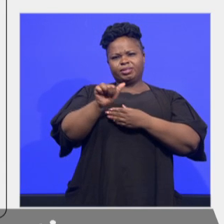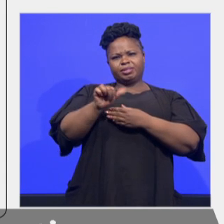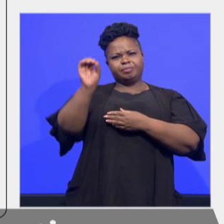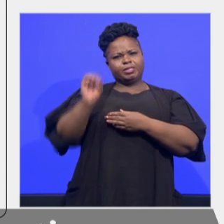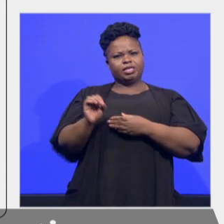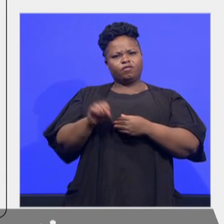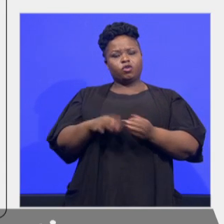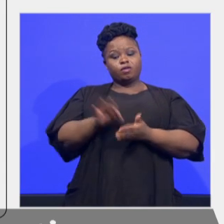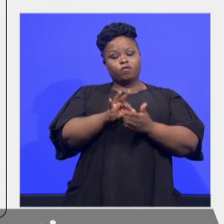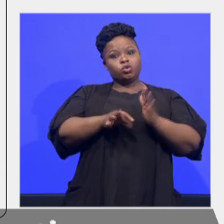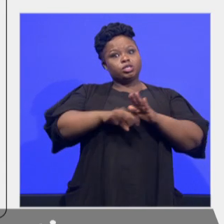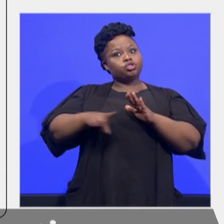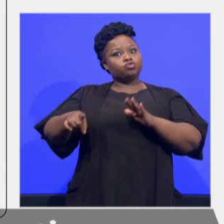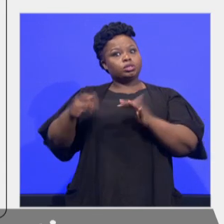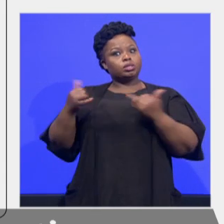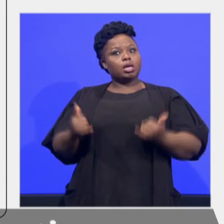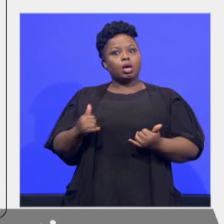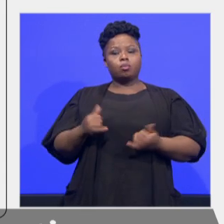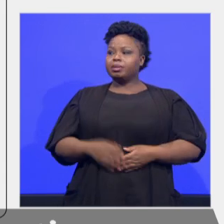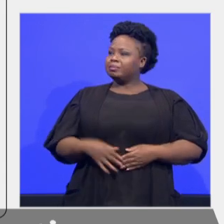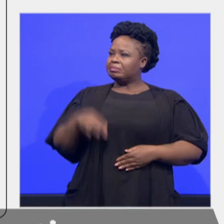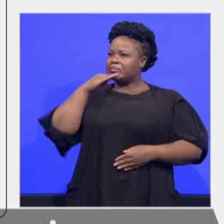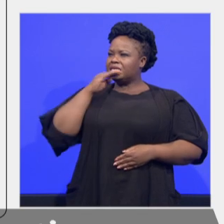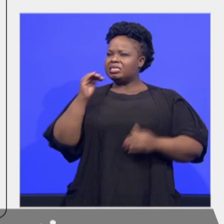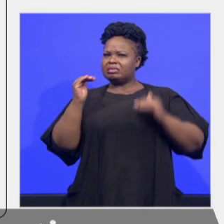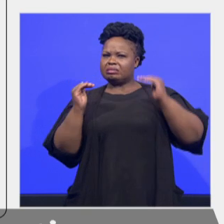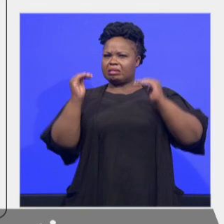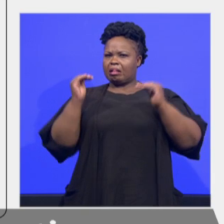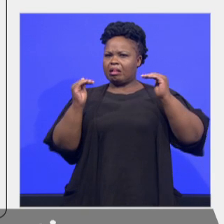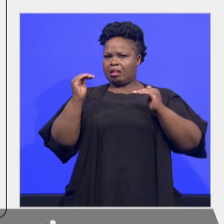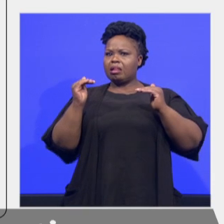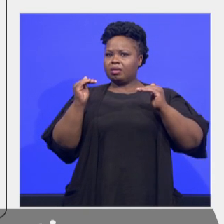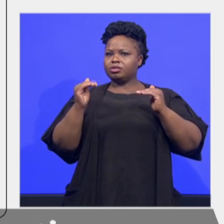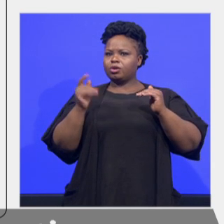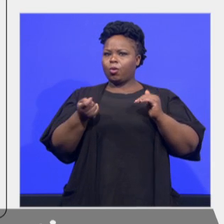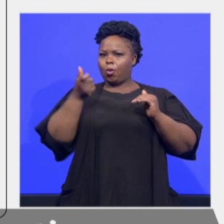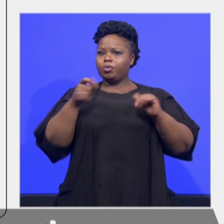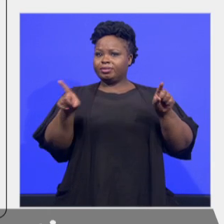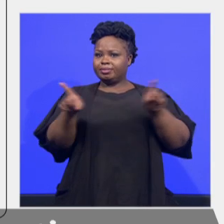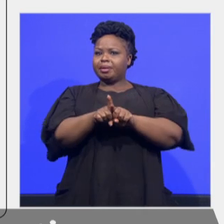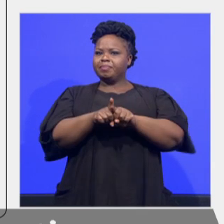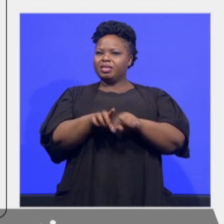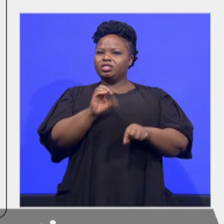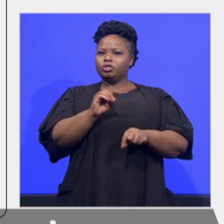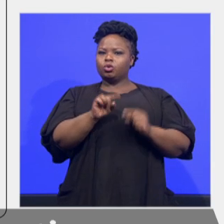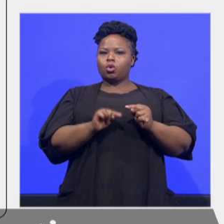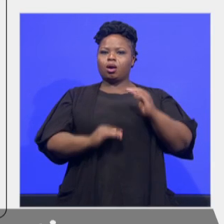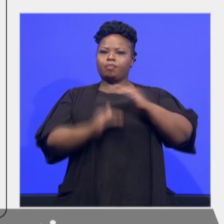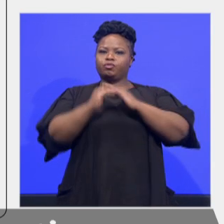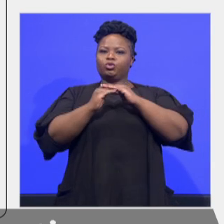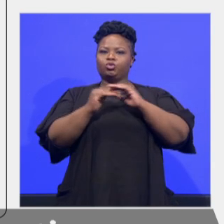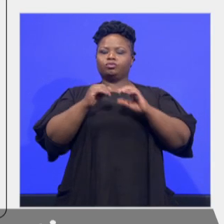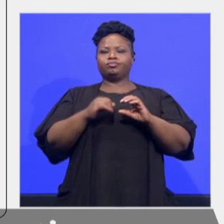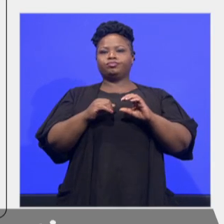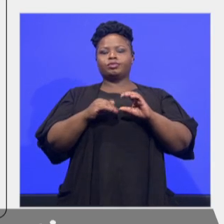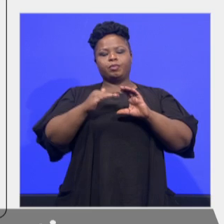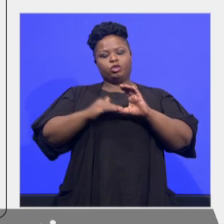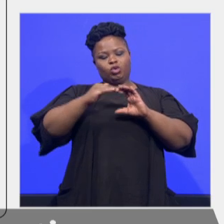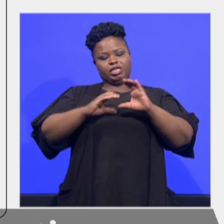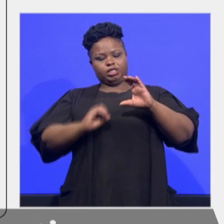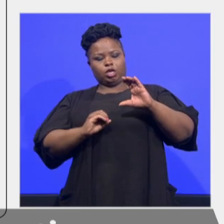voting districts in. It means your margin of error is in a fairly confident zone of between 0 and 2%, right? Correct. To